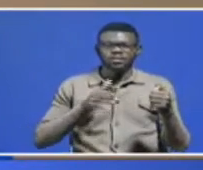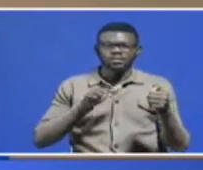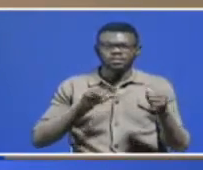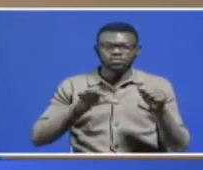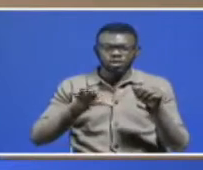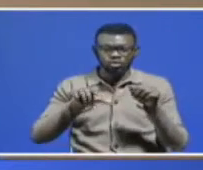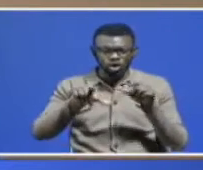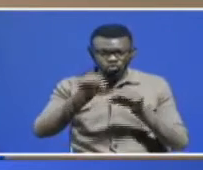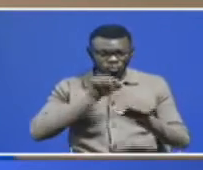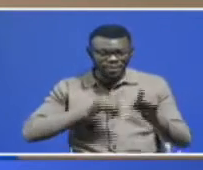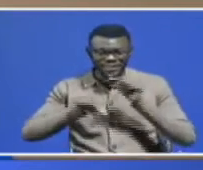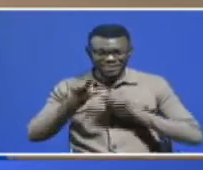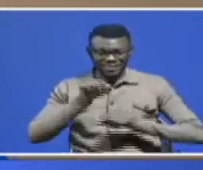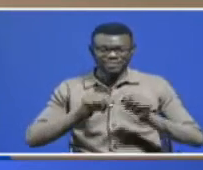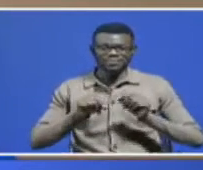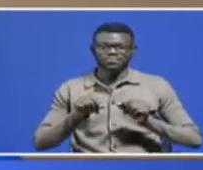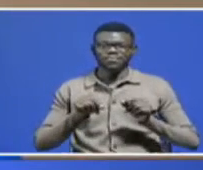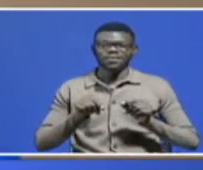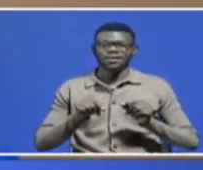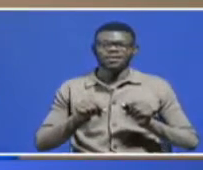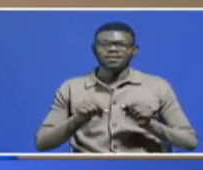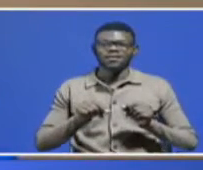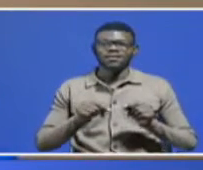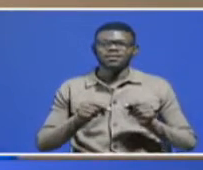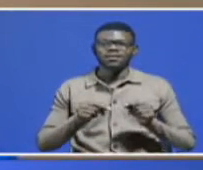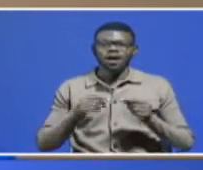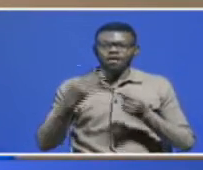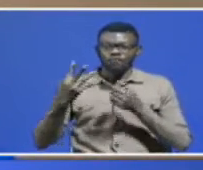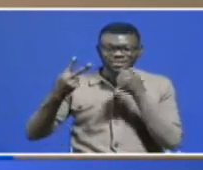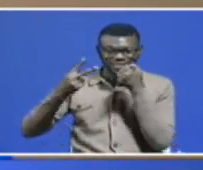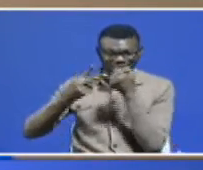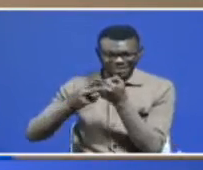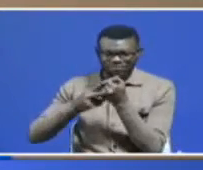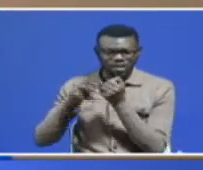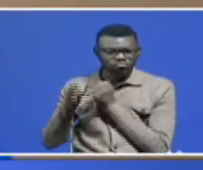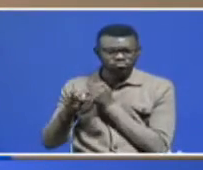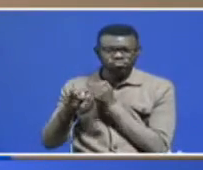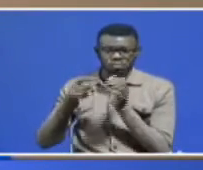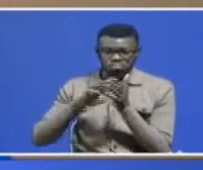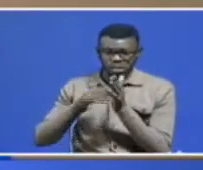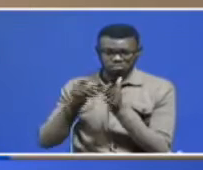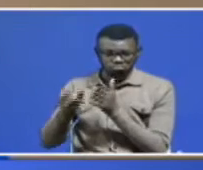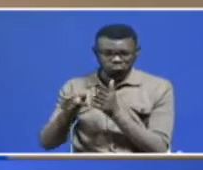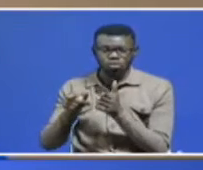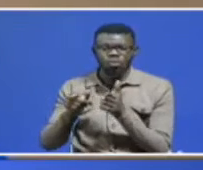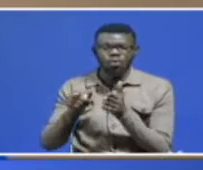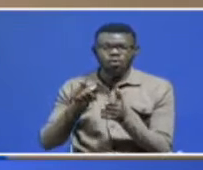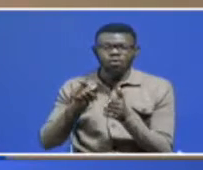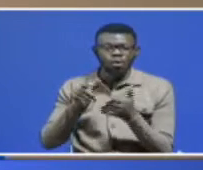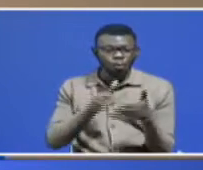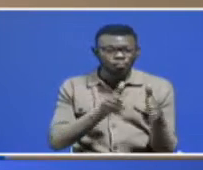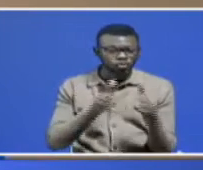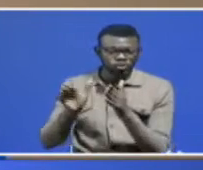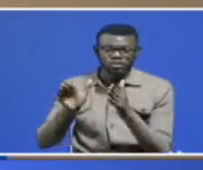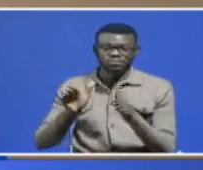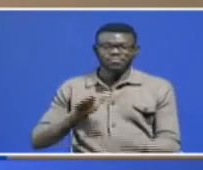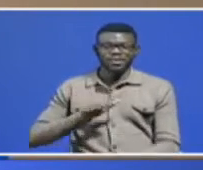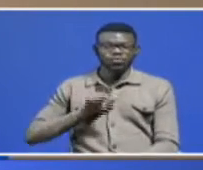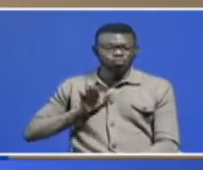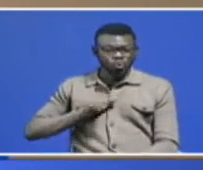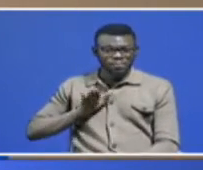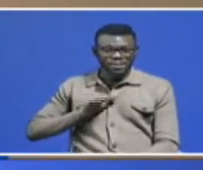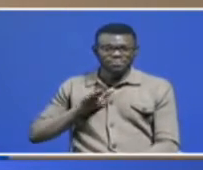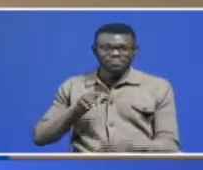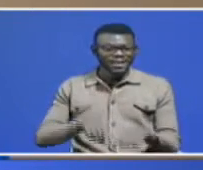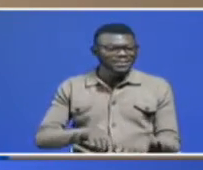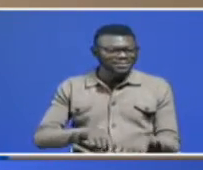nominated sector. The 47 was a platform upon which women were required